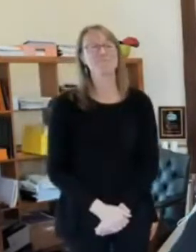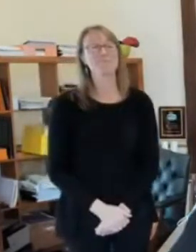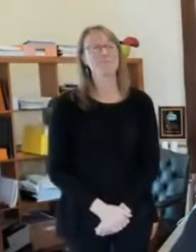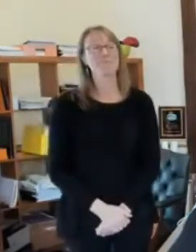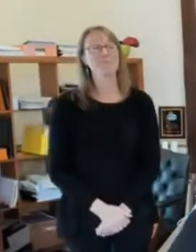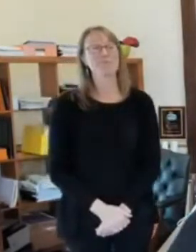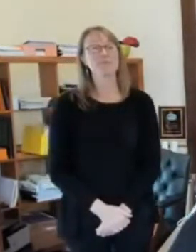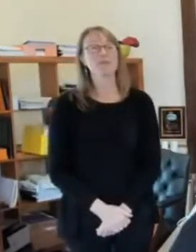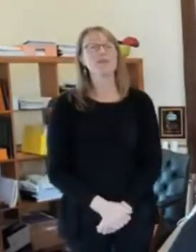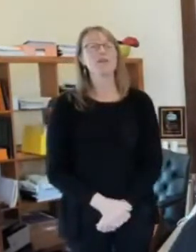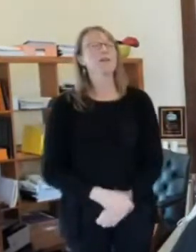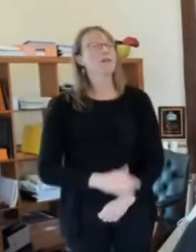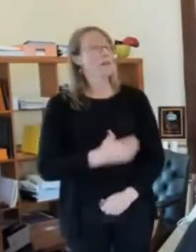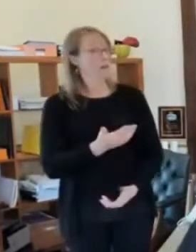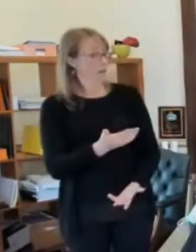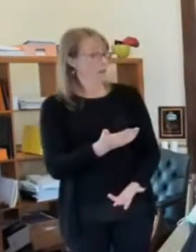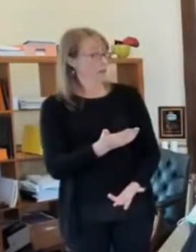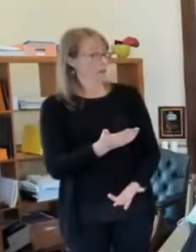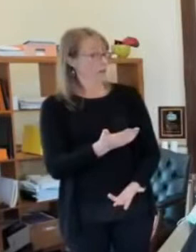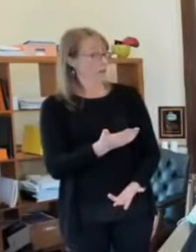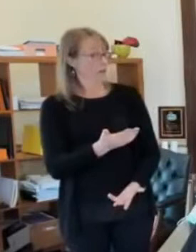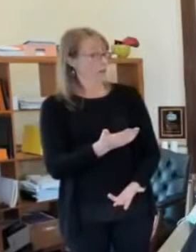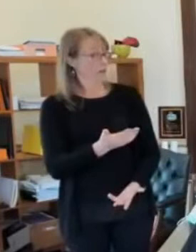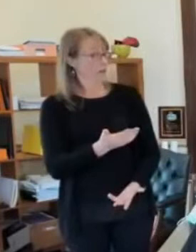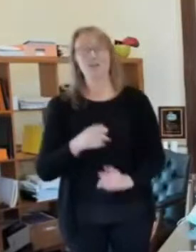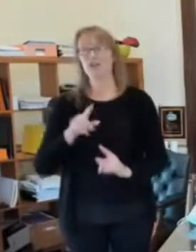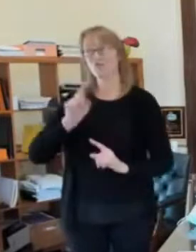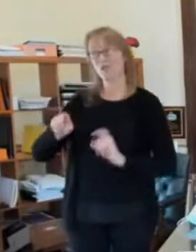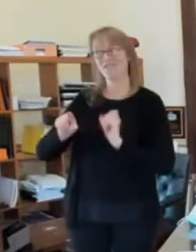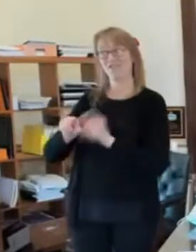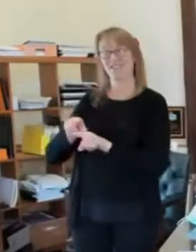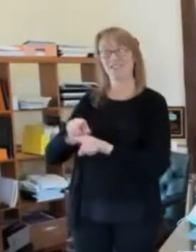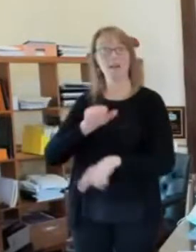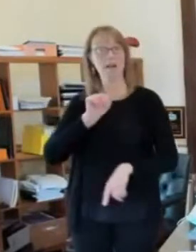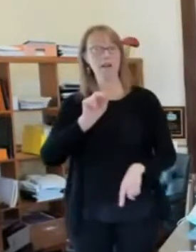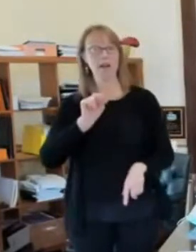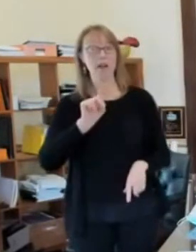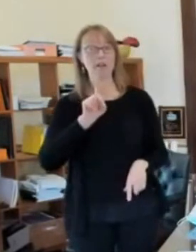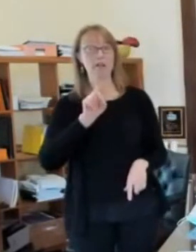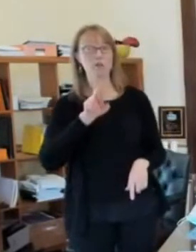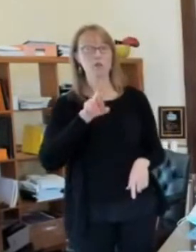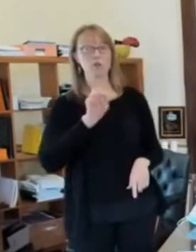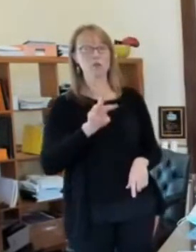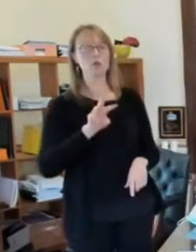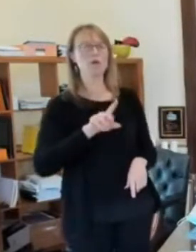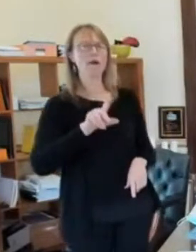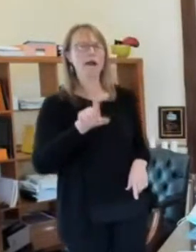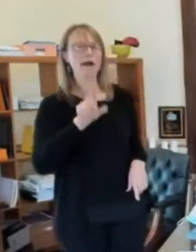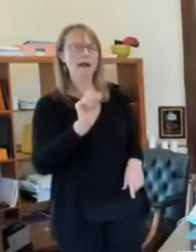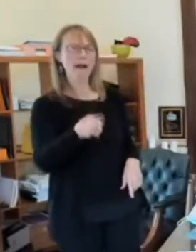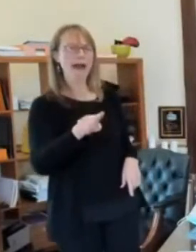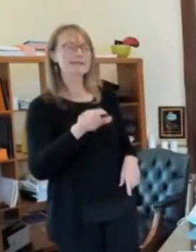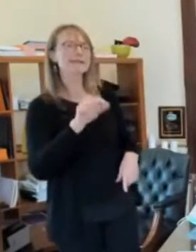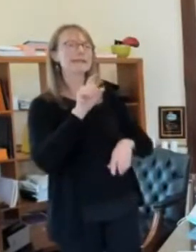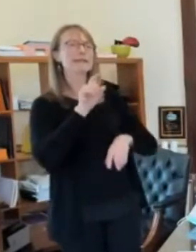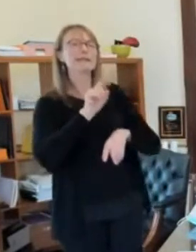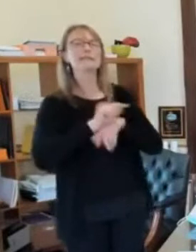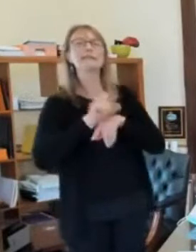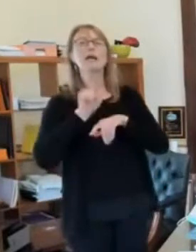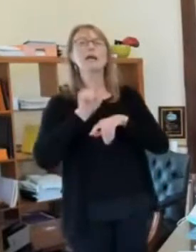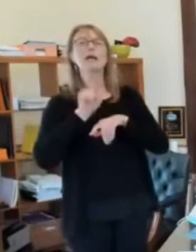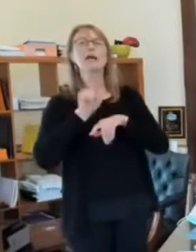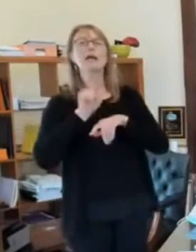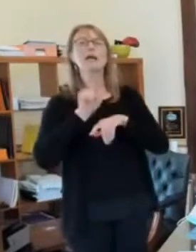Andrew today, who's watching. Hi, Andrew. Does the city of St. Louis or the state of Missouri get to decide what tier